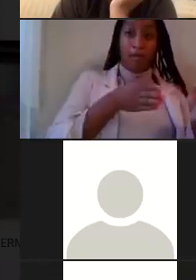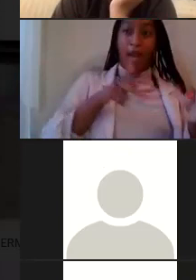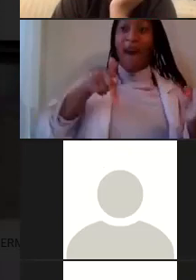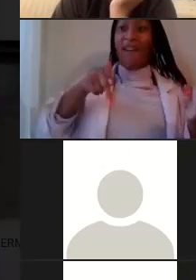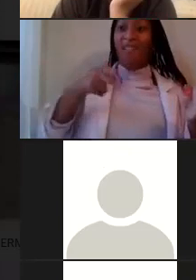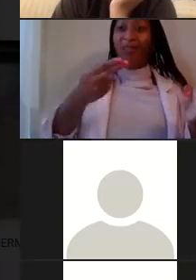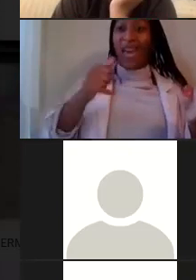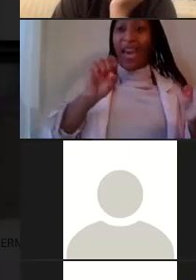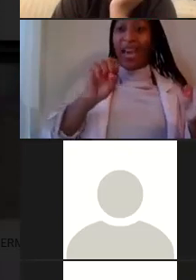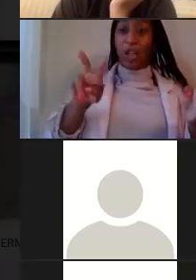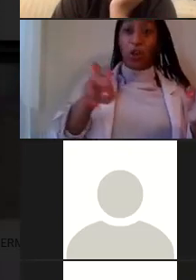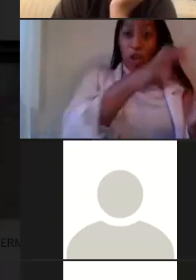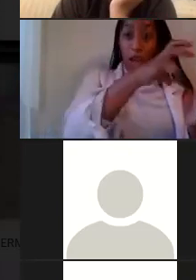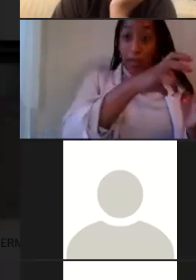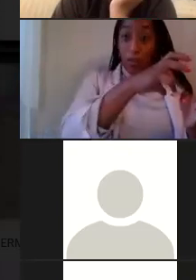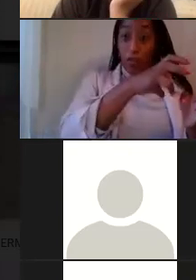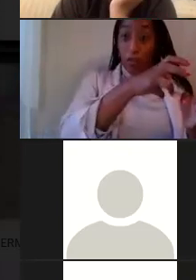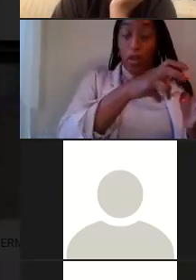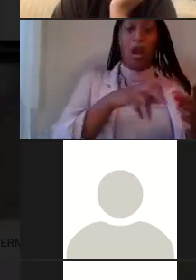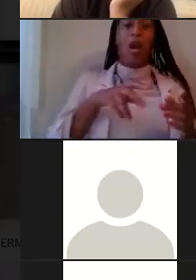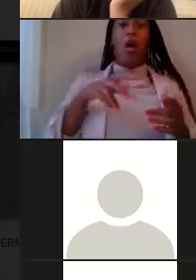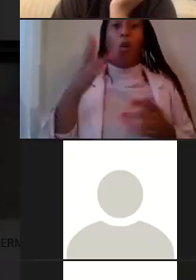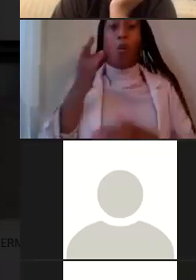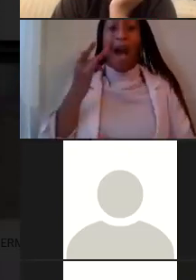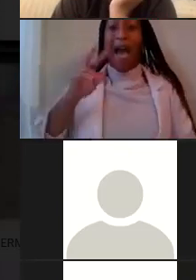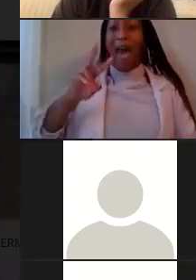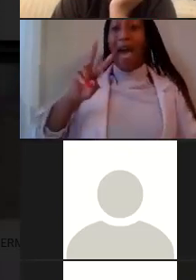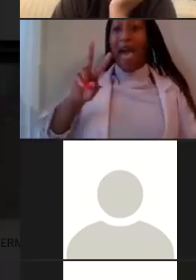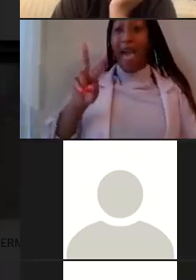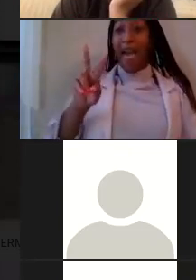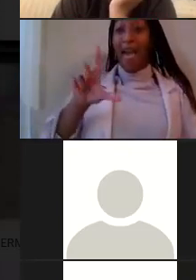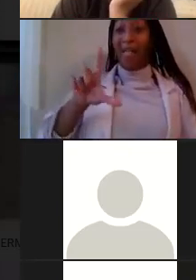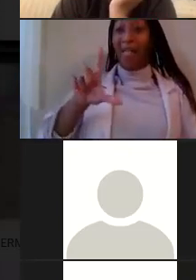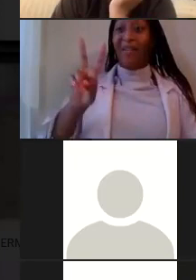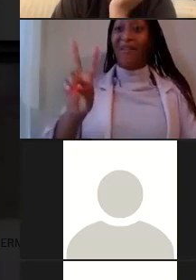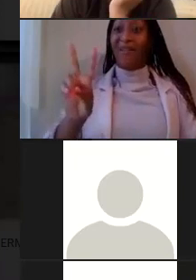LV? Because I'm dealing with the boiling point or the vapor point.